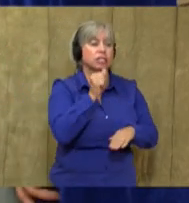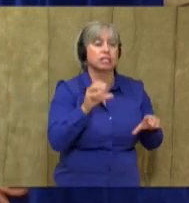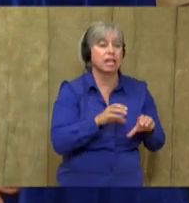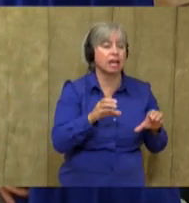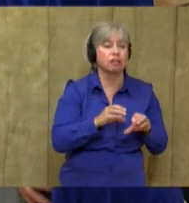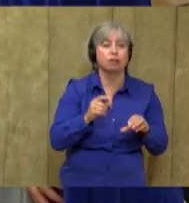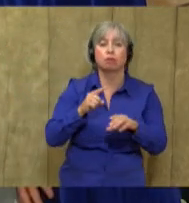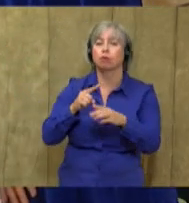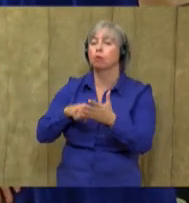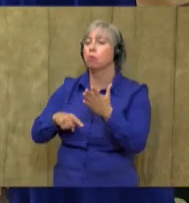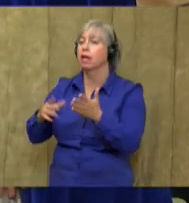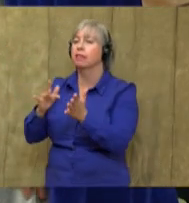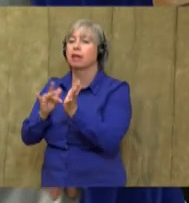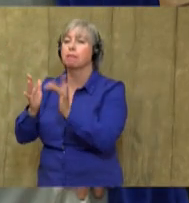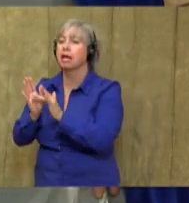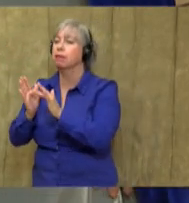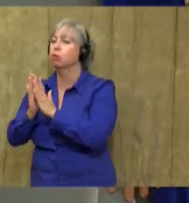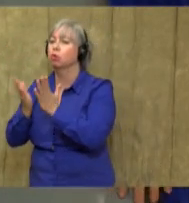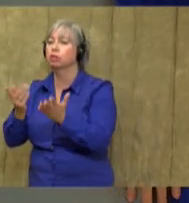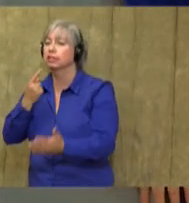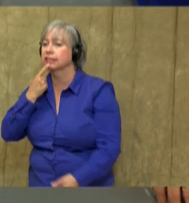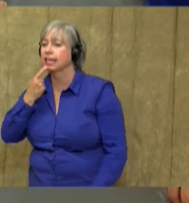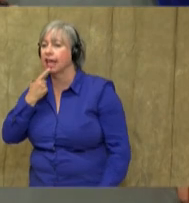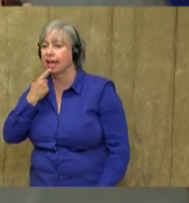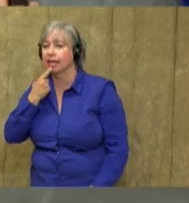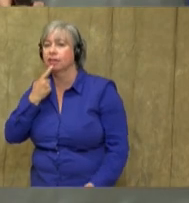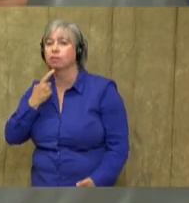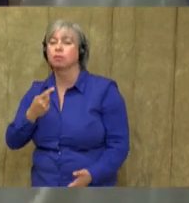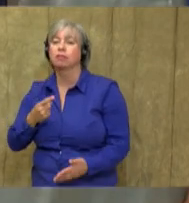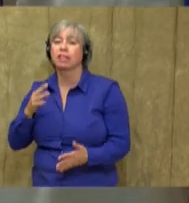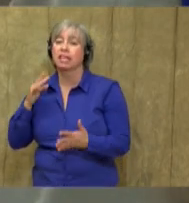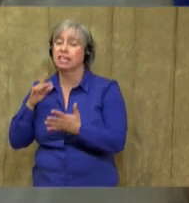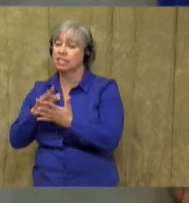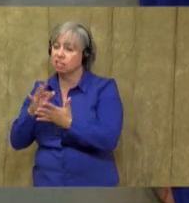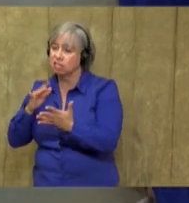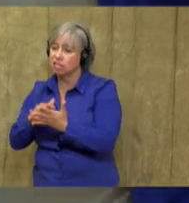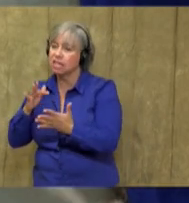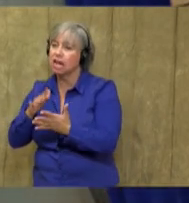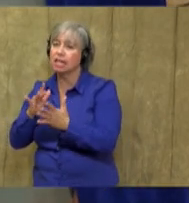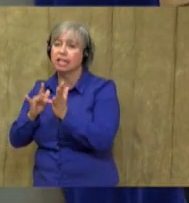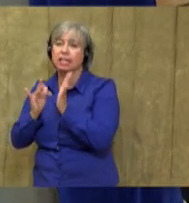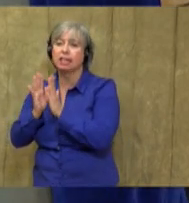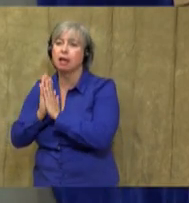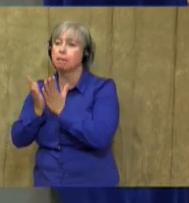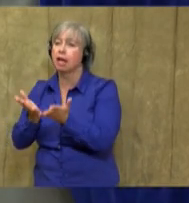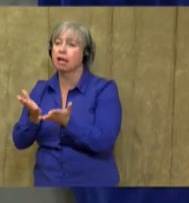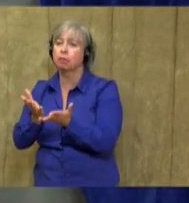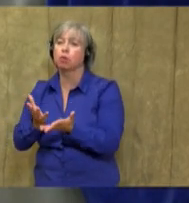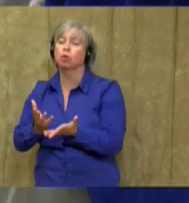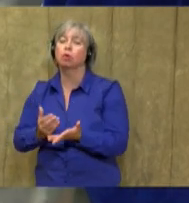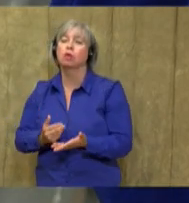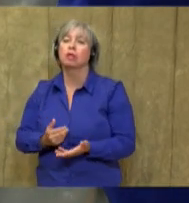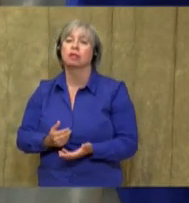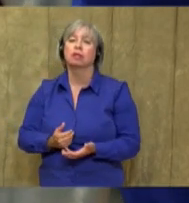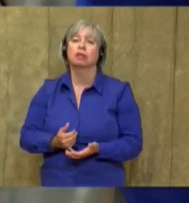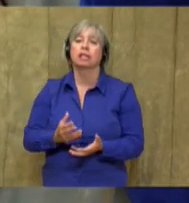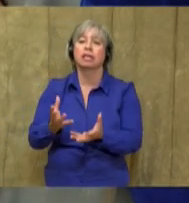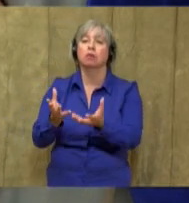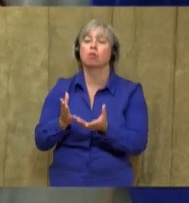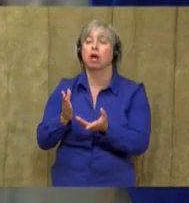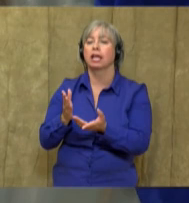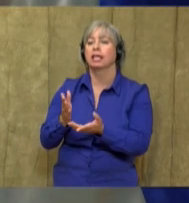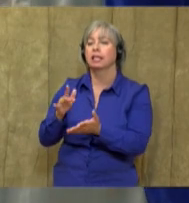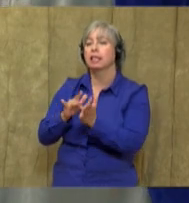prominent theologian and he studied closely the word of the Bible. As a matter of fact, he wanted the Bible translated so that people could actually read